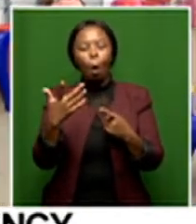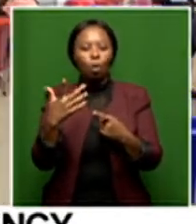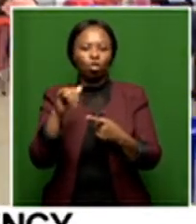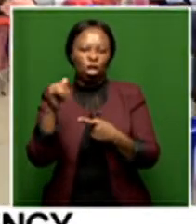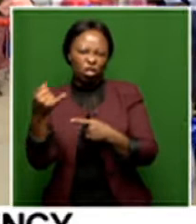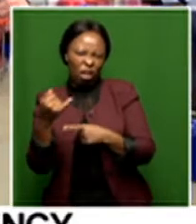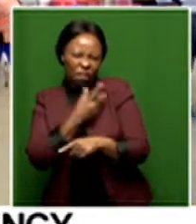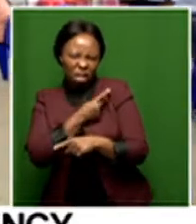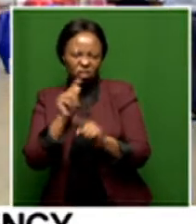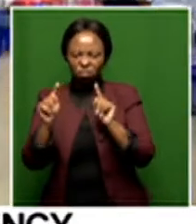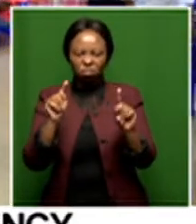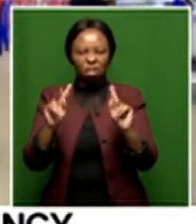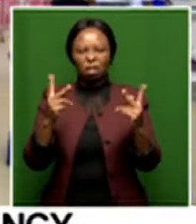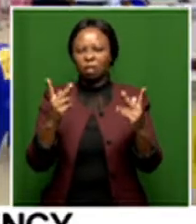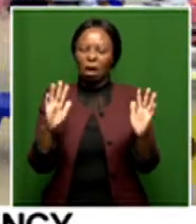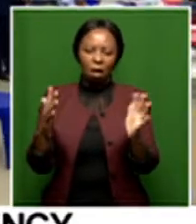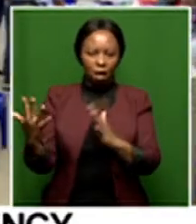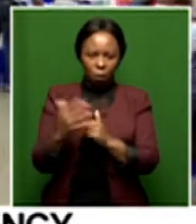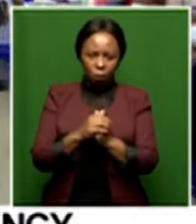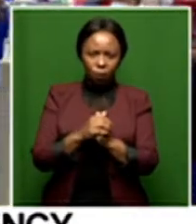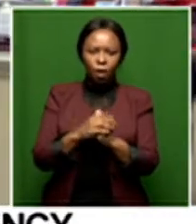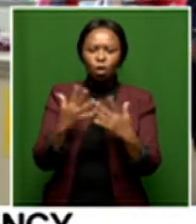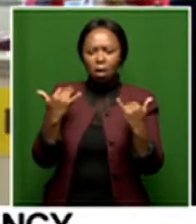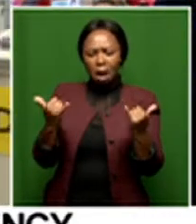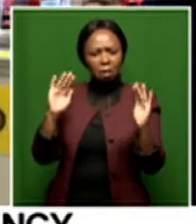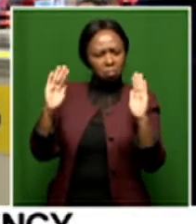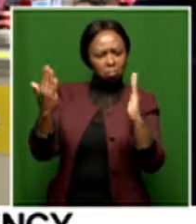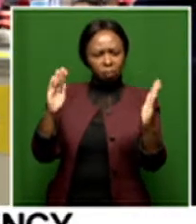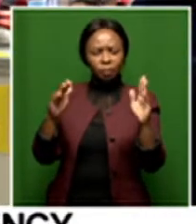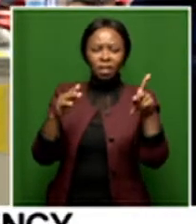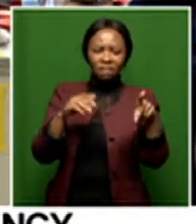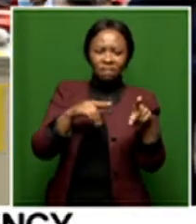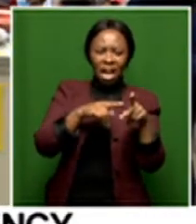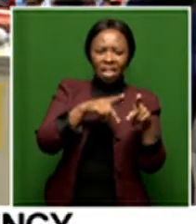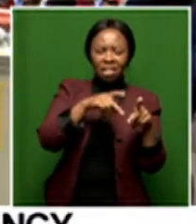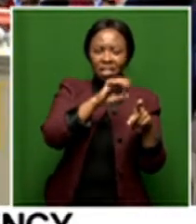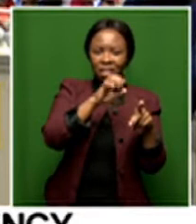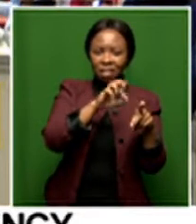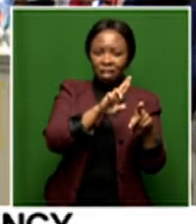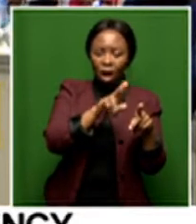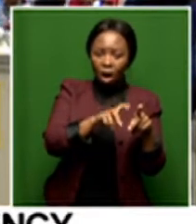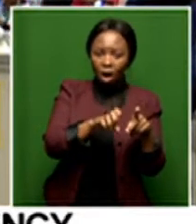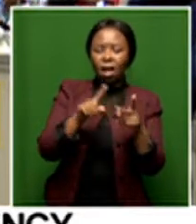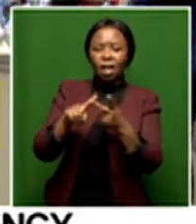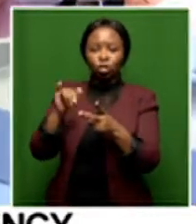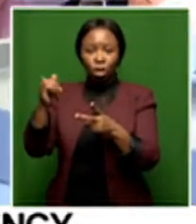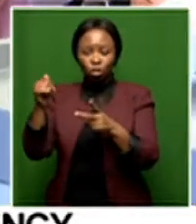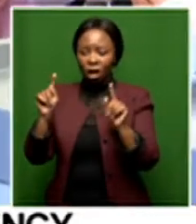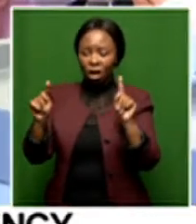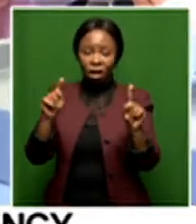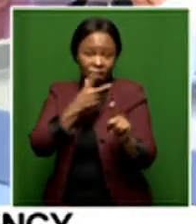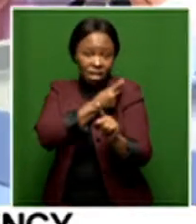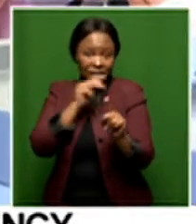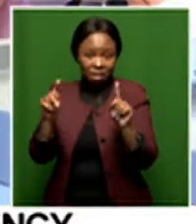Okay, so if we have to do the comparison between the Pfizer vaccine and the Johnson & Johnson, obviously at the moment